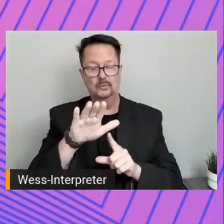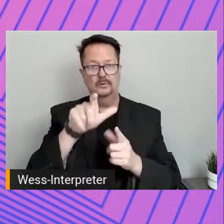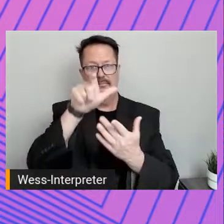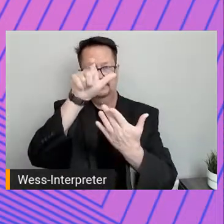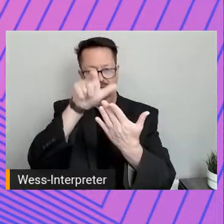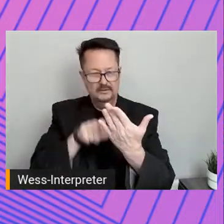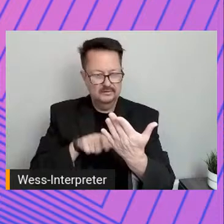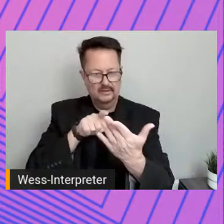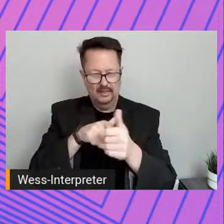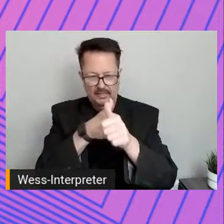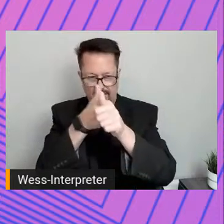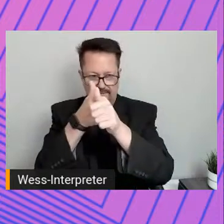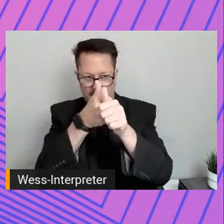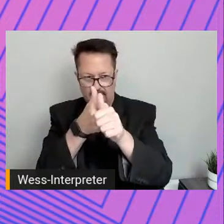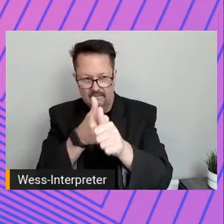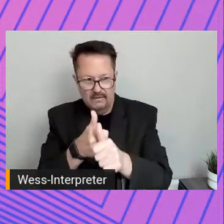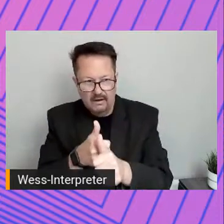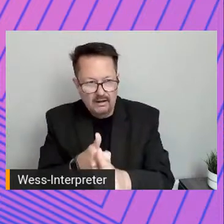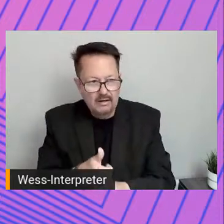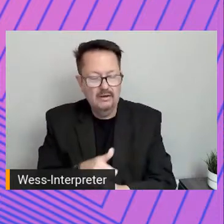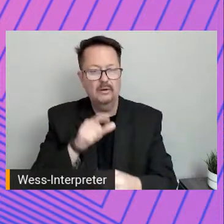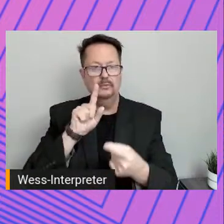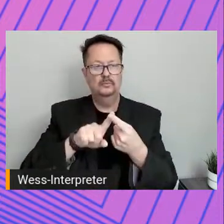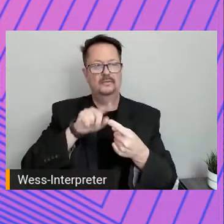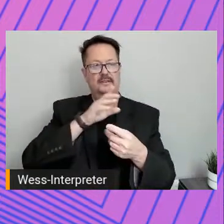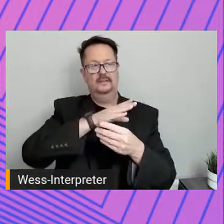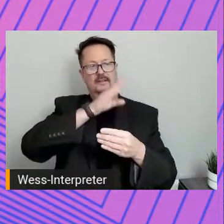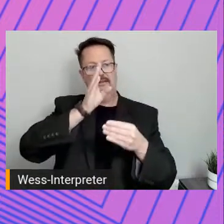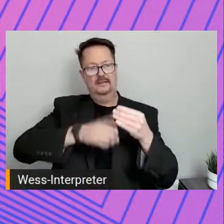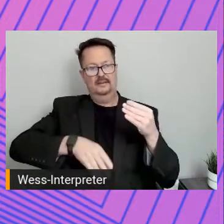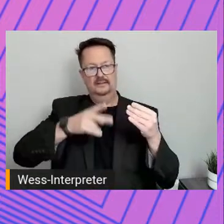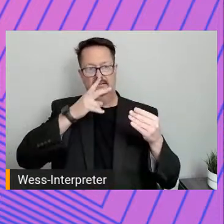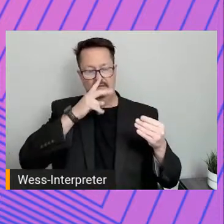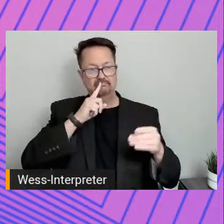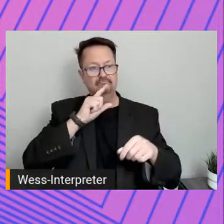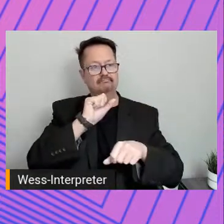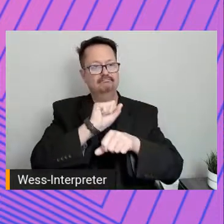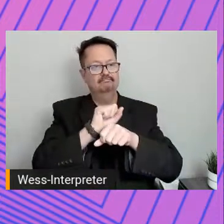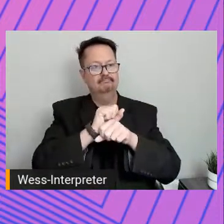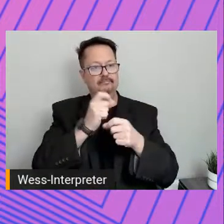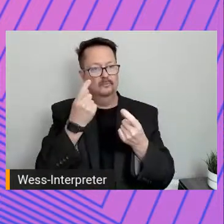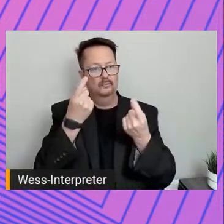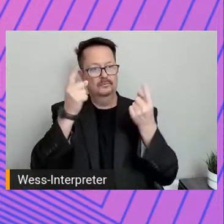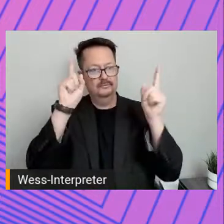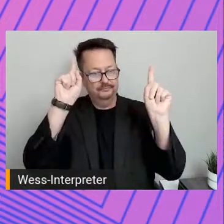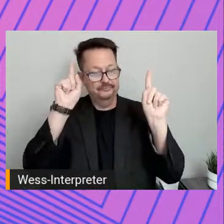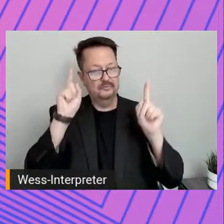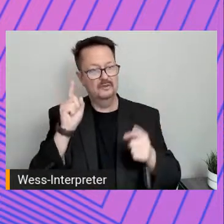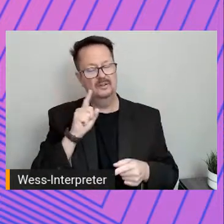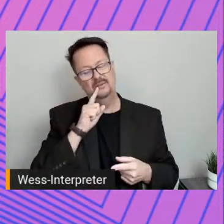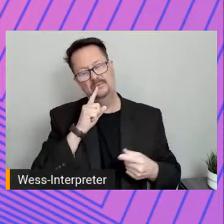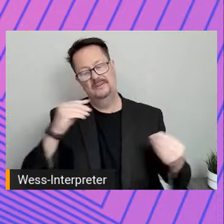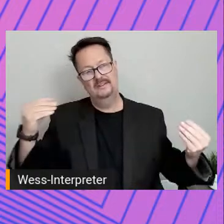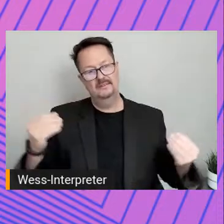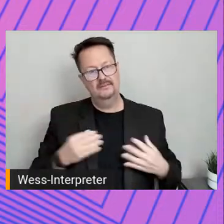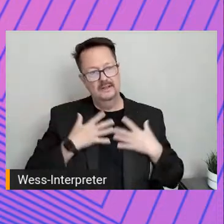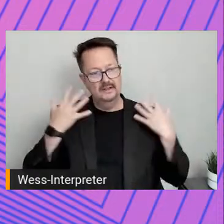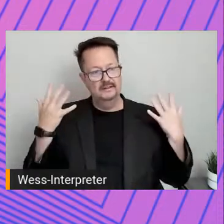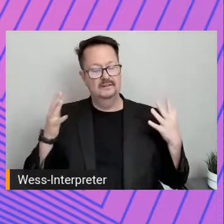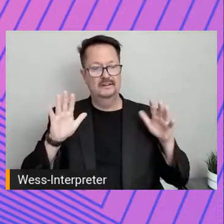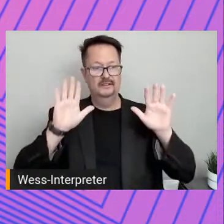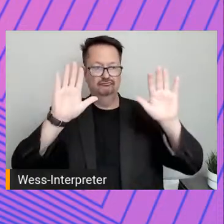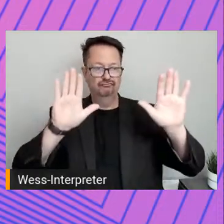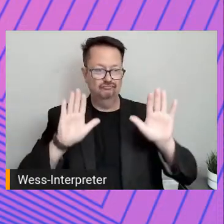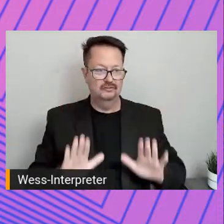they follow everything right through to the end and see that, hey, that actually worked? And it's so refreshing, and it's great when you get